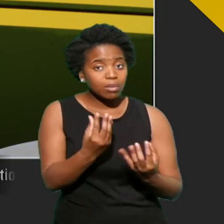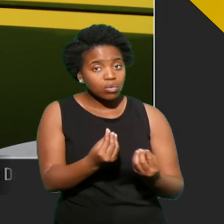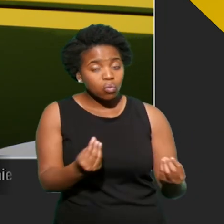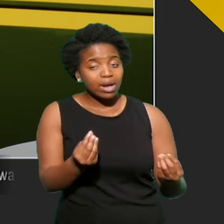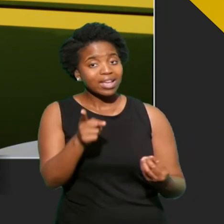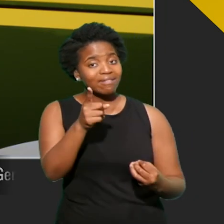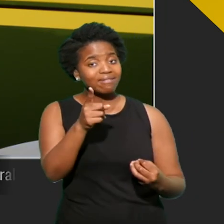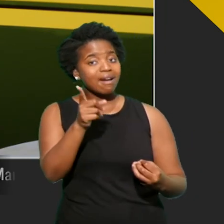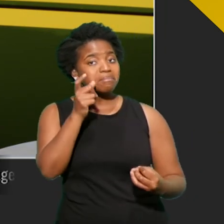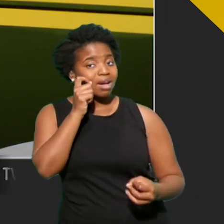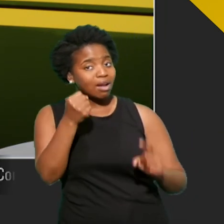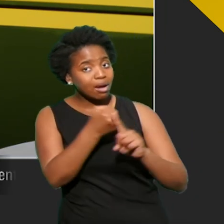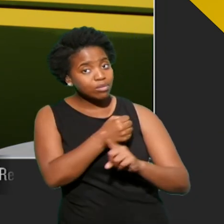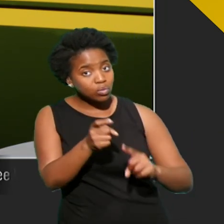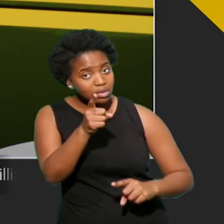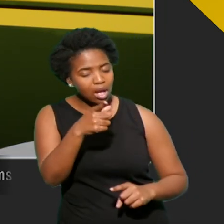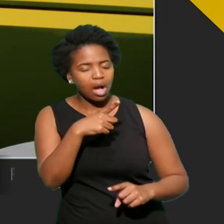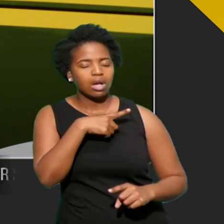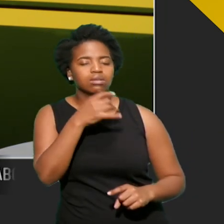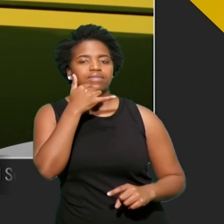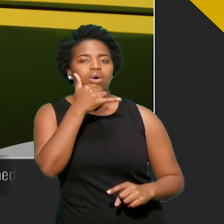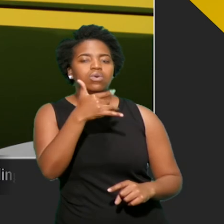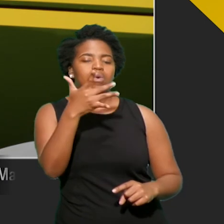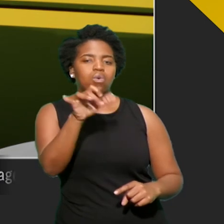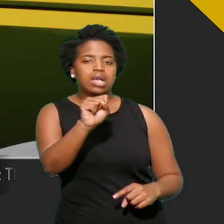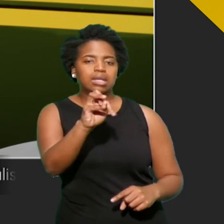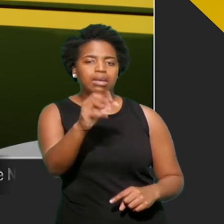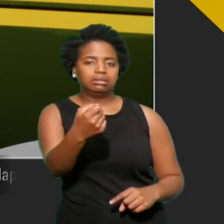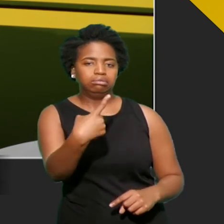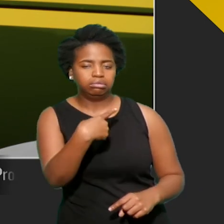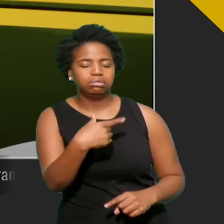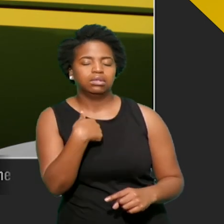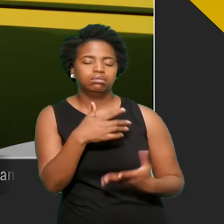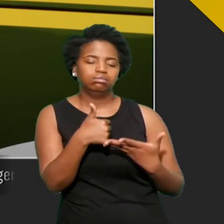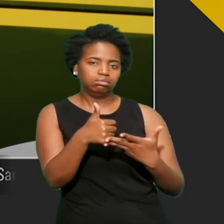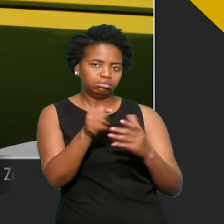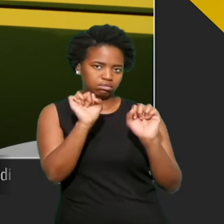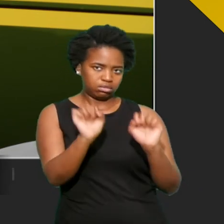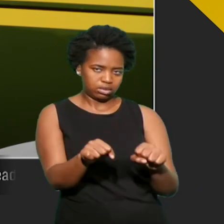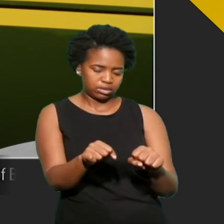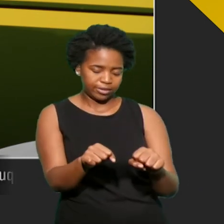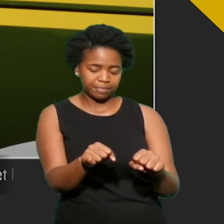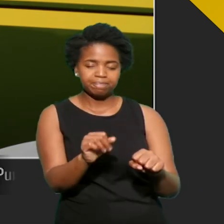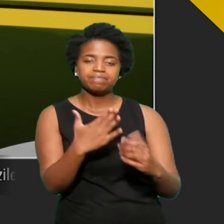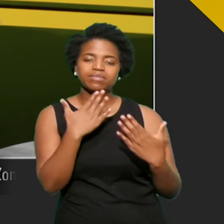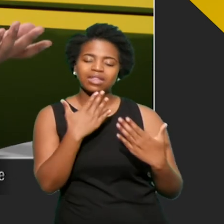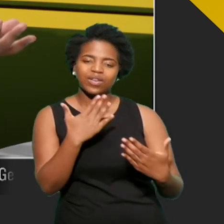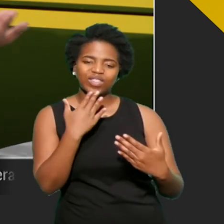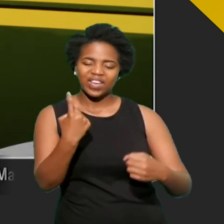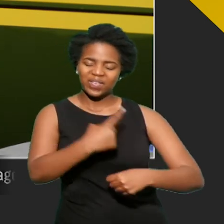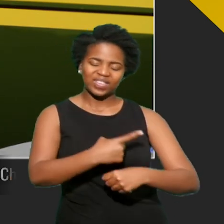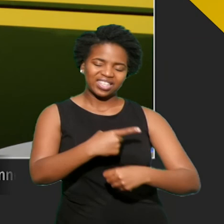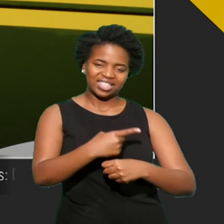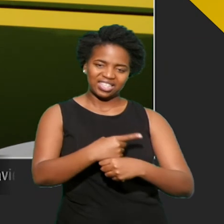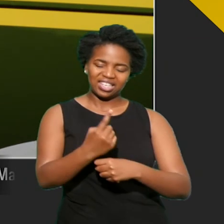want to help uniguma. Thank you for being on the show with Daily Thetha. Thank you very much. We appreciate you on behalf of Daily Thetha and SABC 1 and